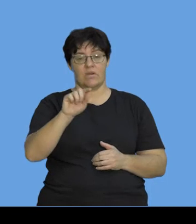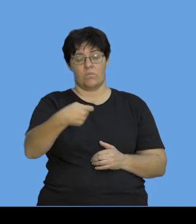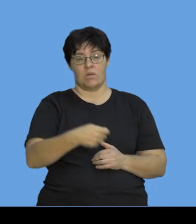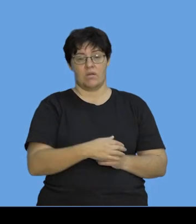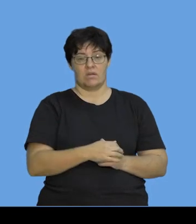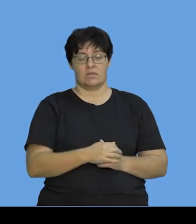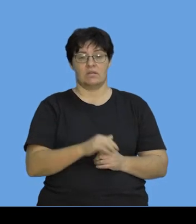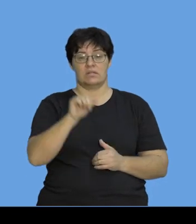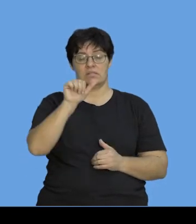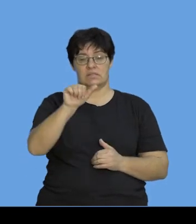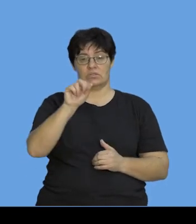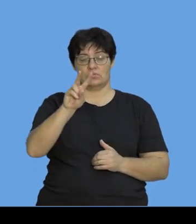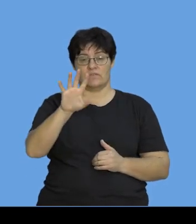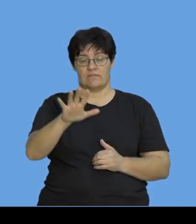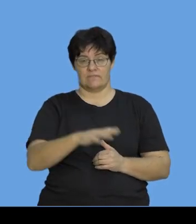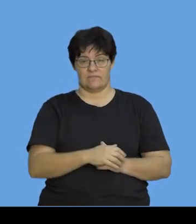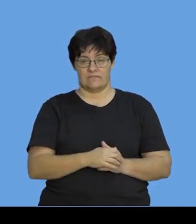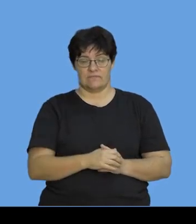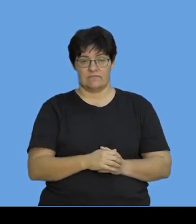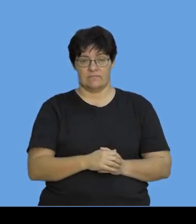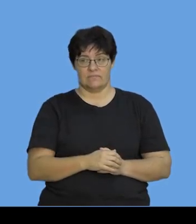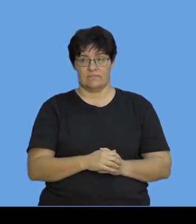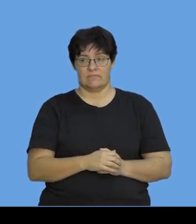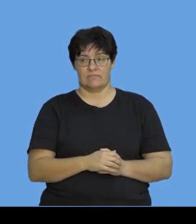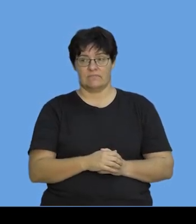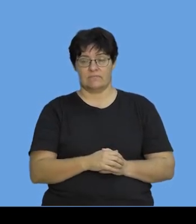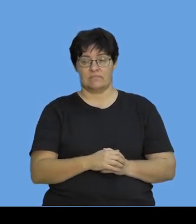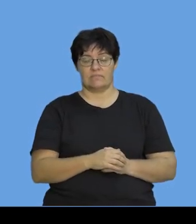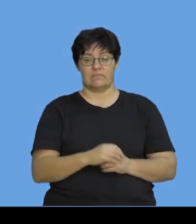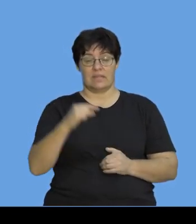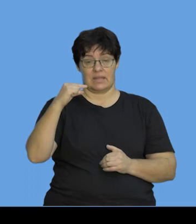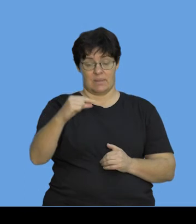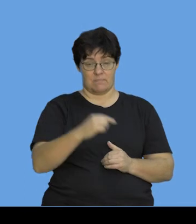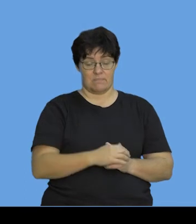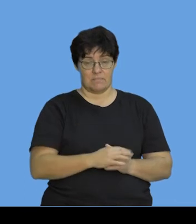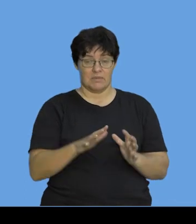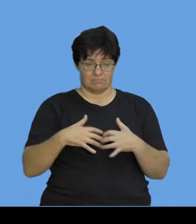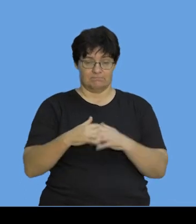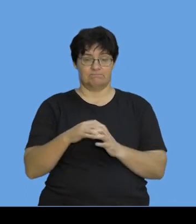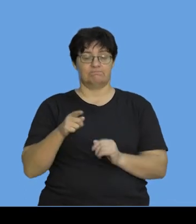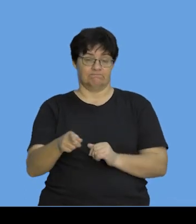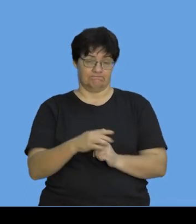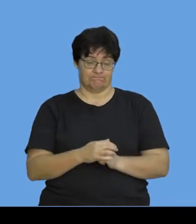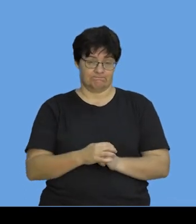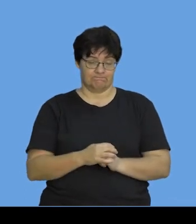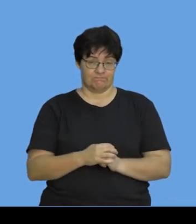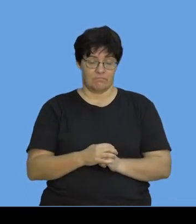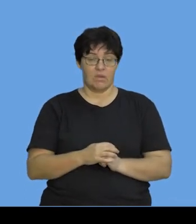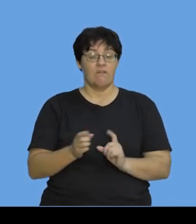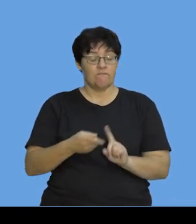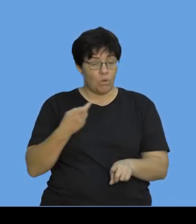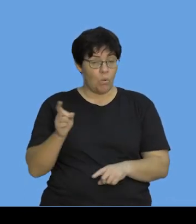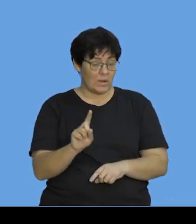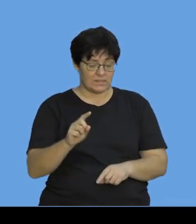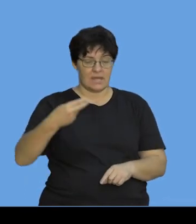1615,625, okay, grams. This is what will be formed in terms of hydrogen gas. So we can